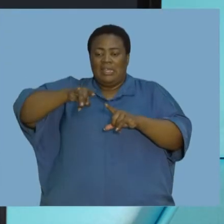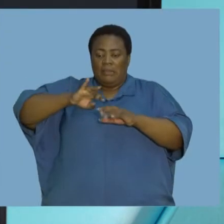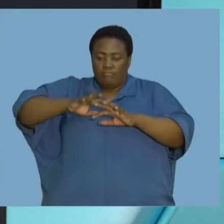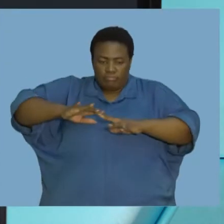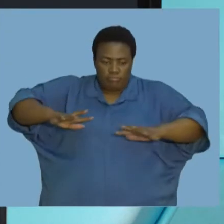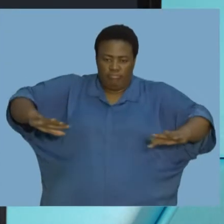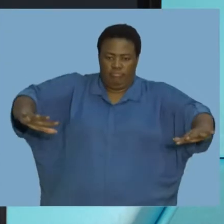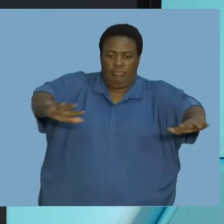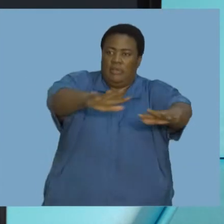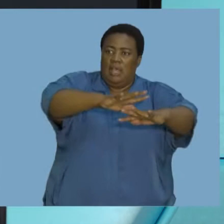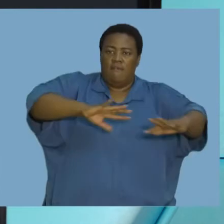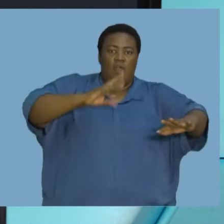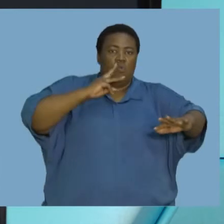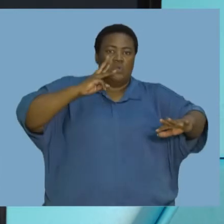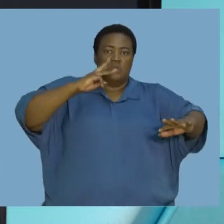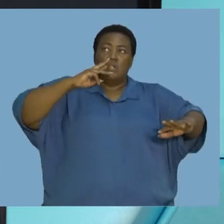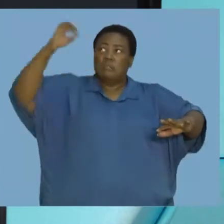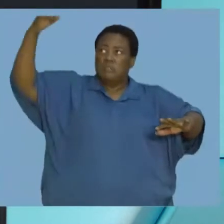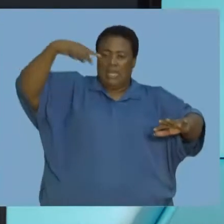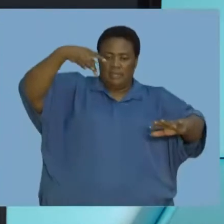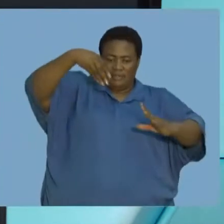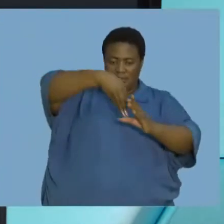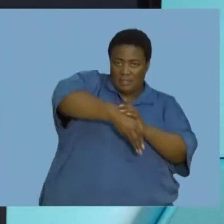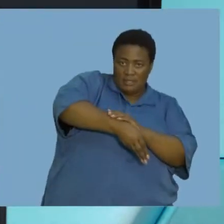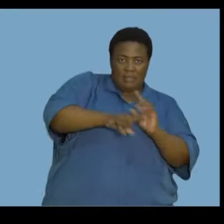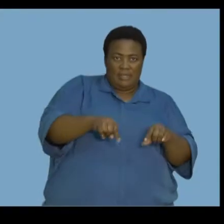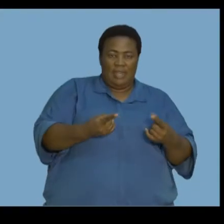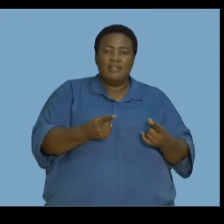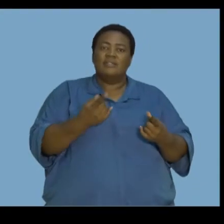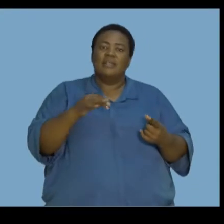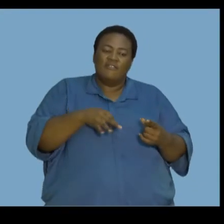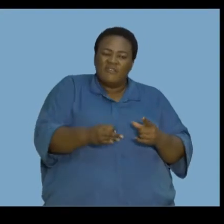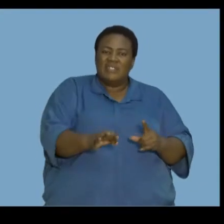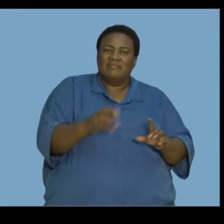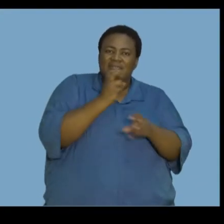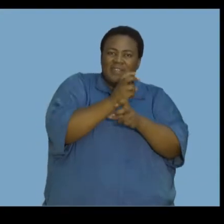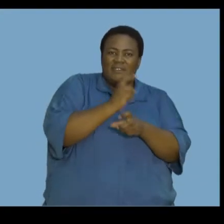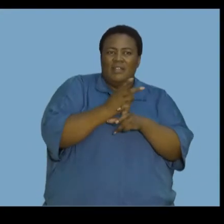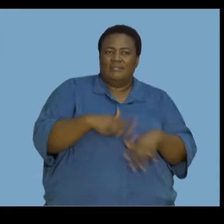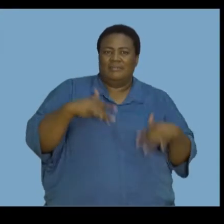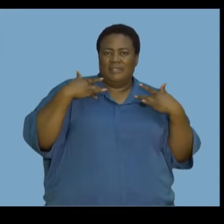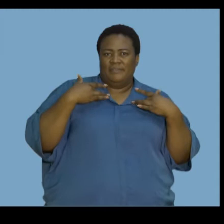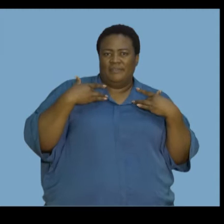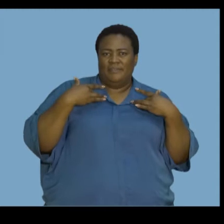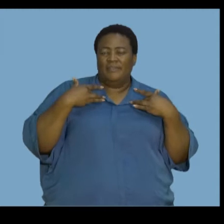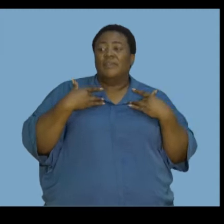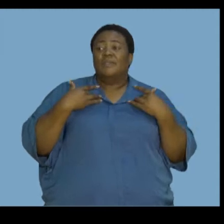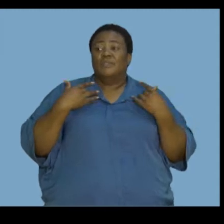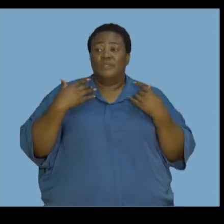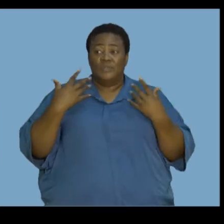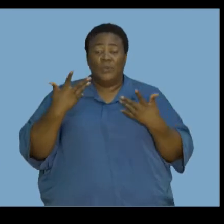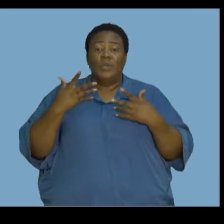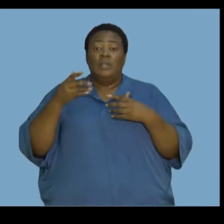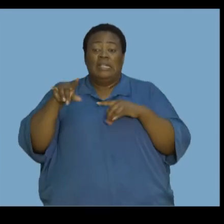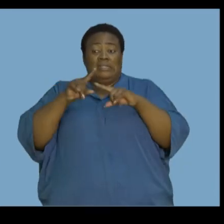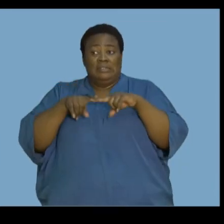that live below the surface of the layer. So eutrophication is predominantly caused by human actions due